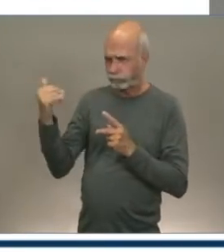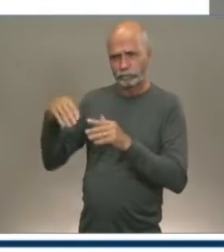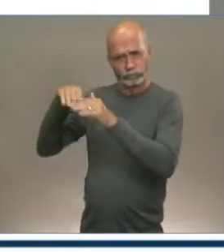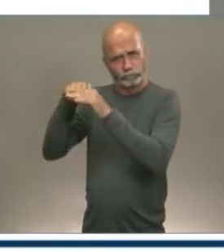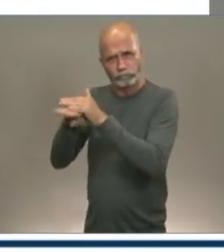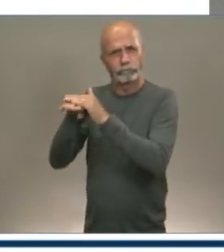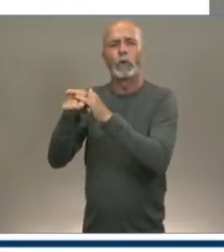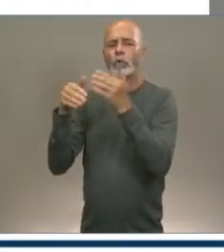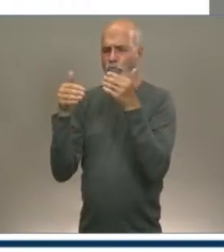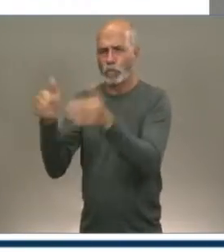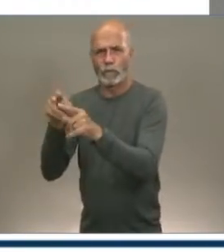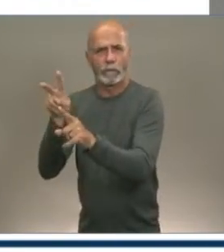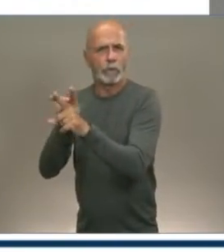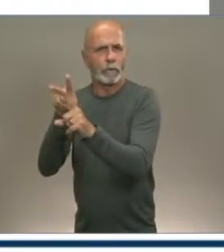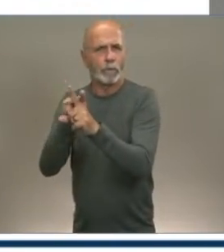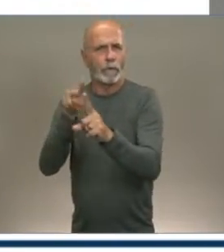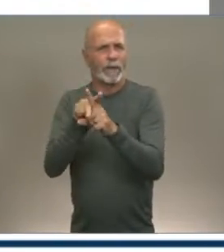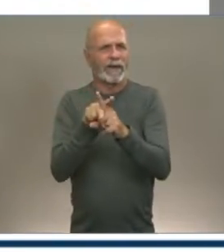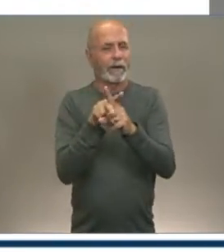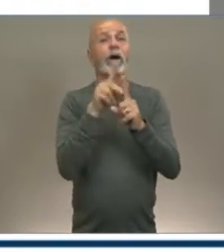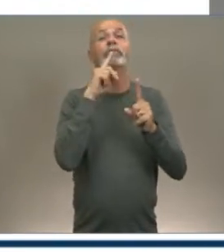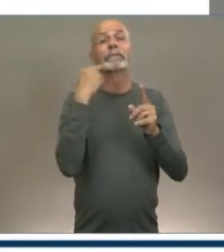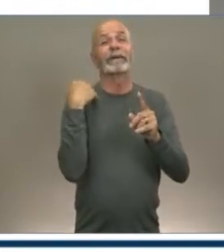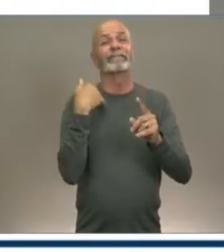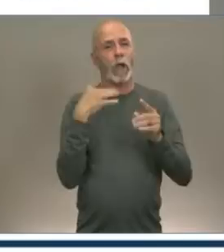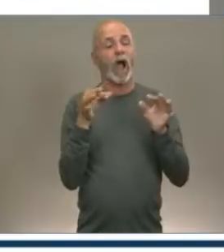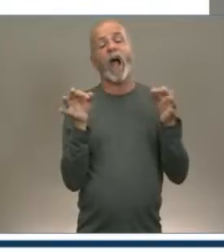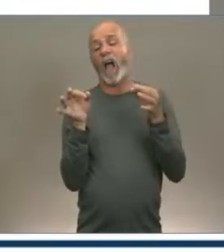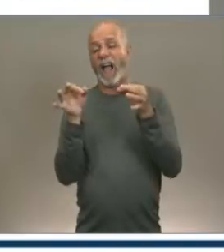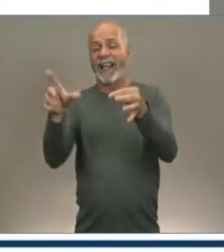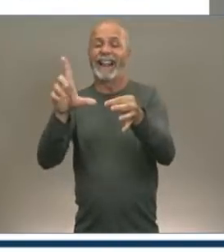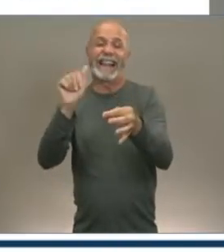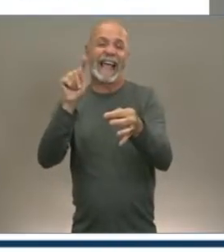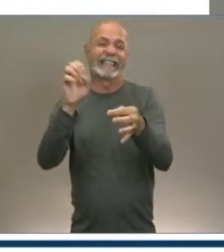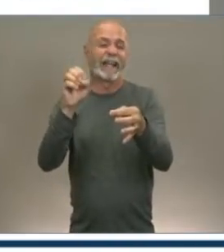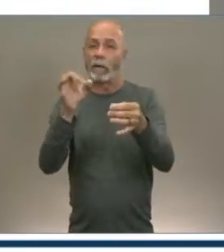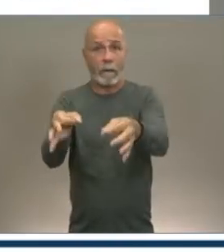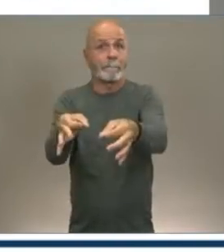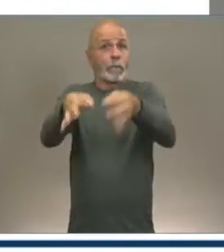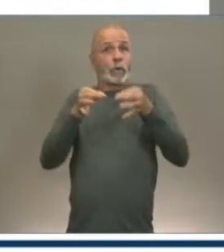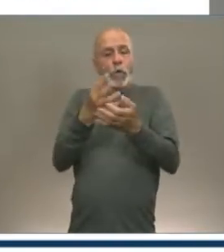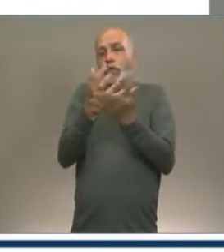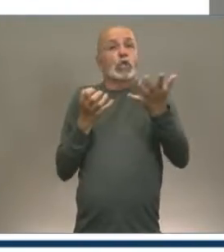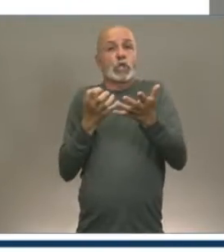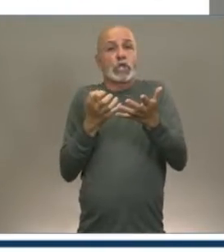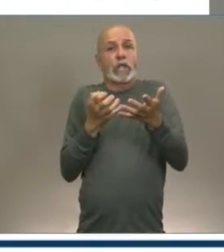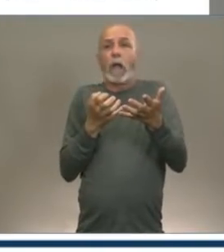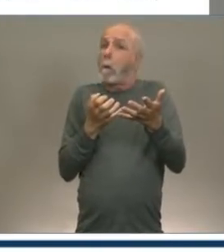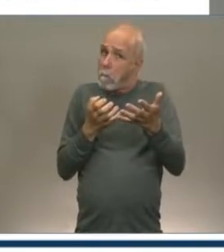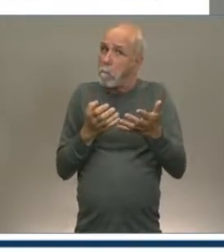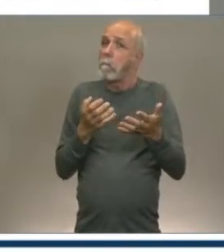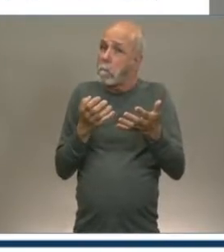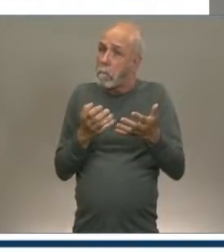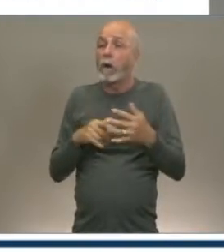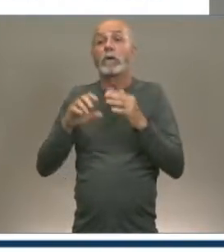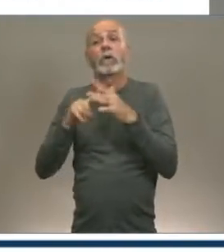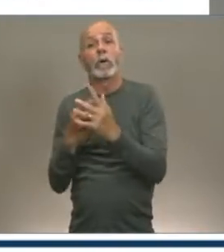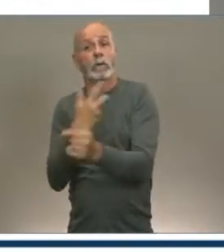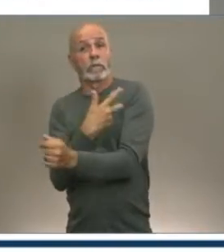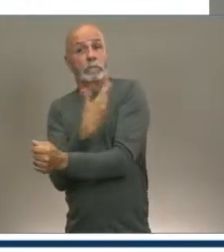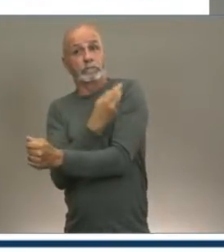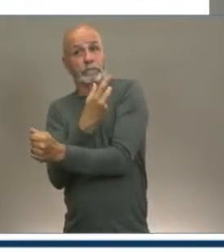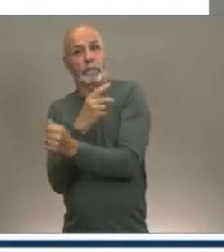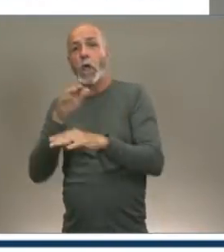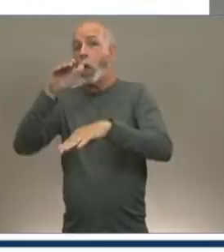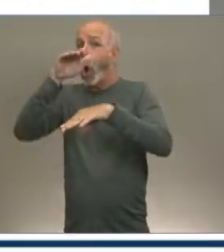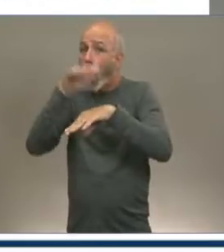earlier based on when they received their first dose. Right now, anyone who received their vaccine on or before May the